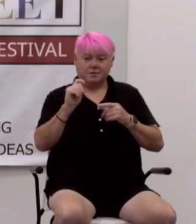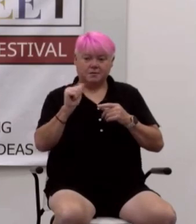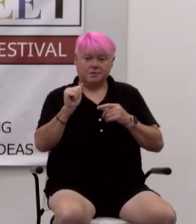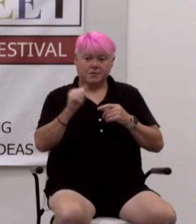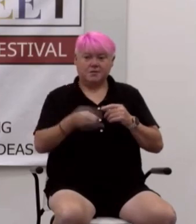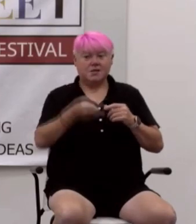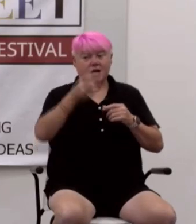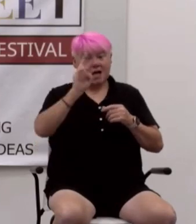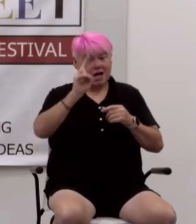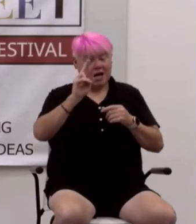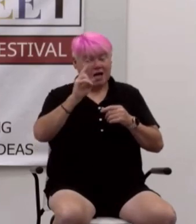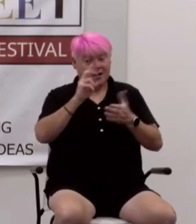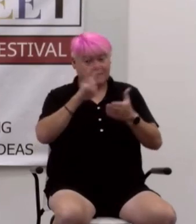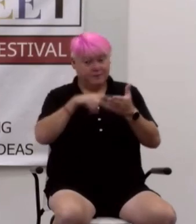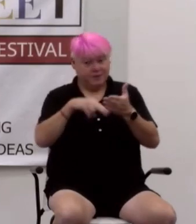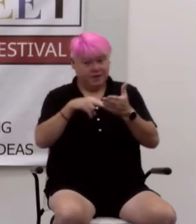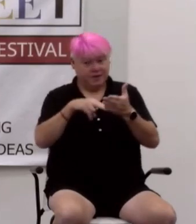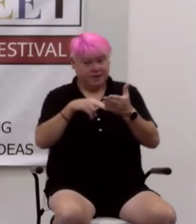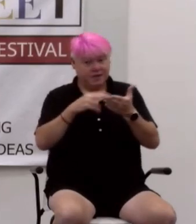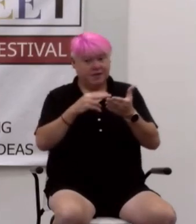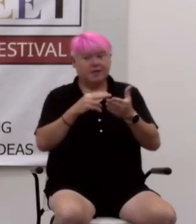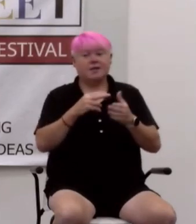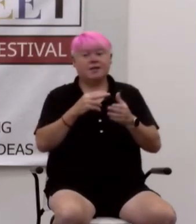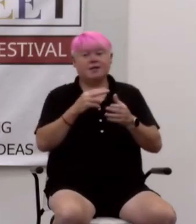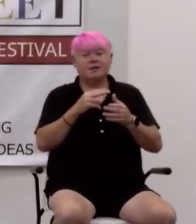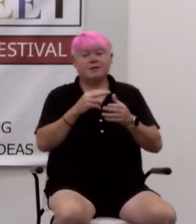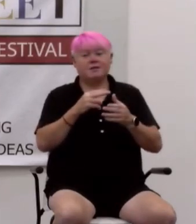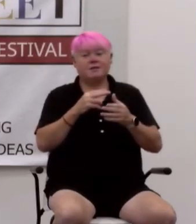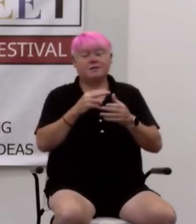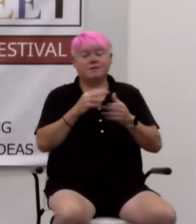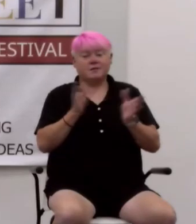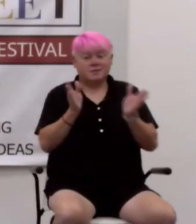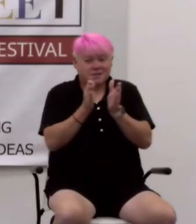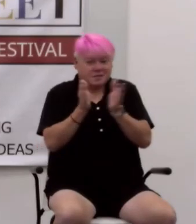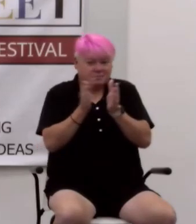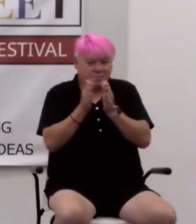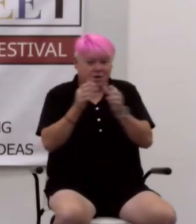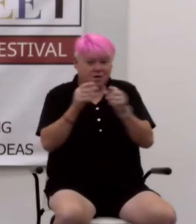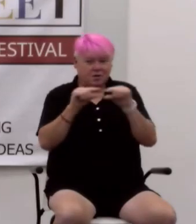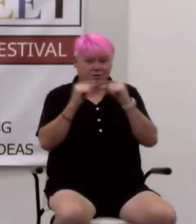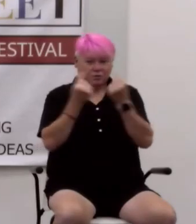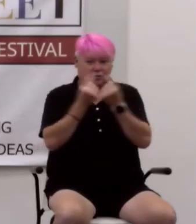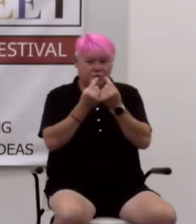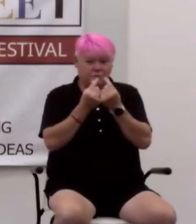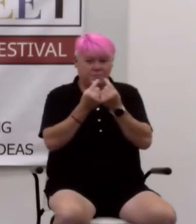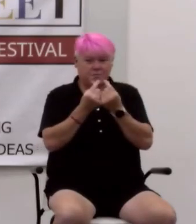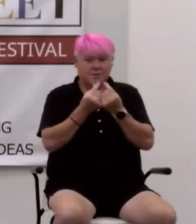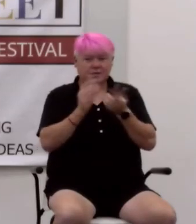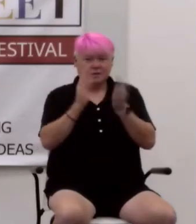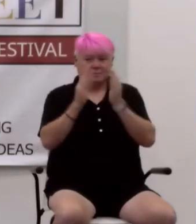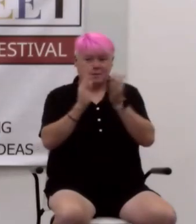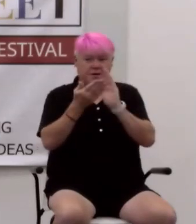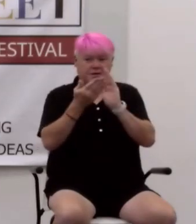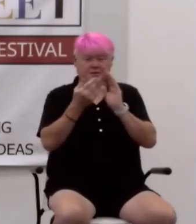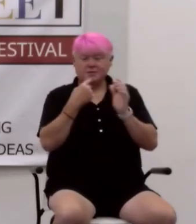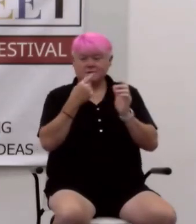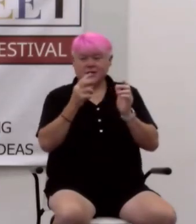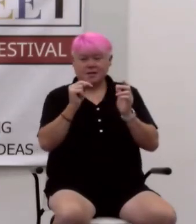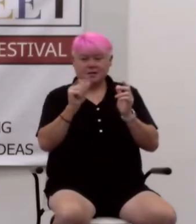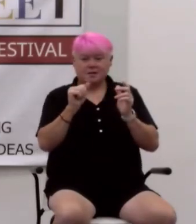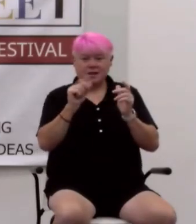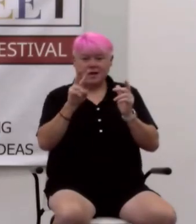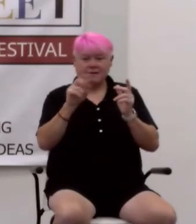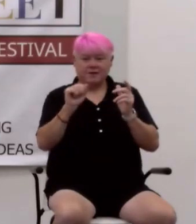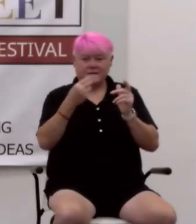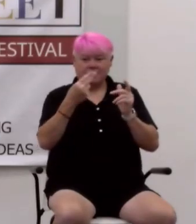rate amongst Nakota people, it's a rather small group as compared to, let's say, Navajo people or something like that.